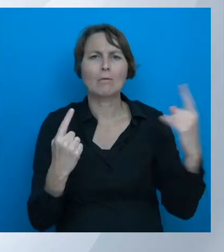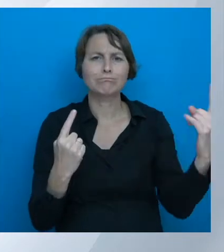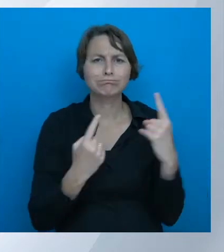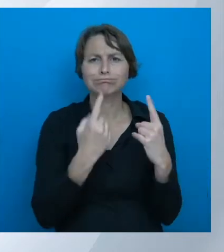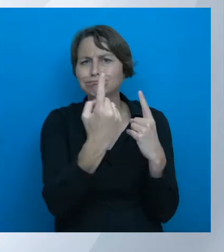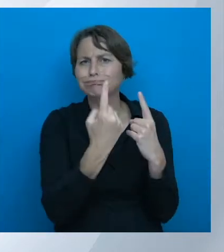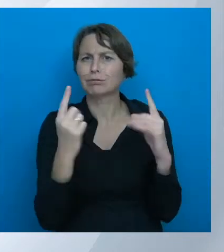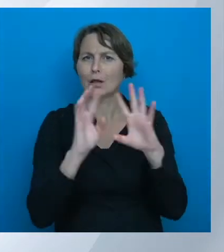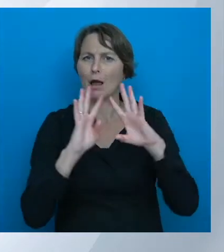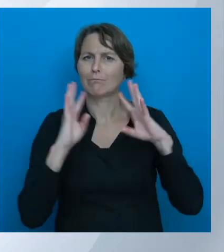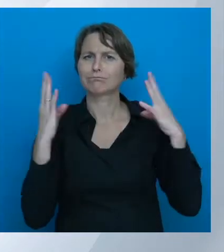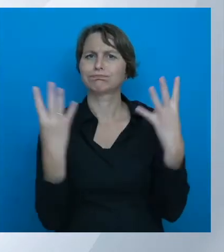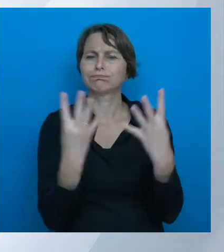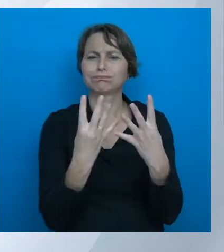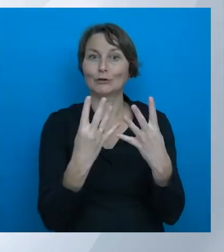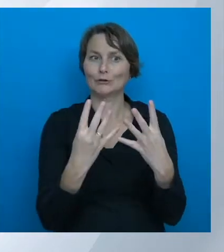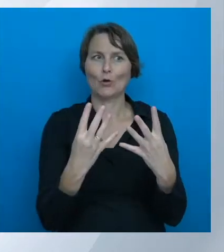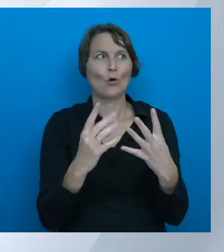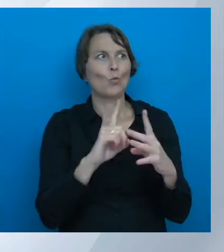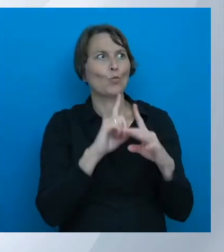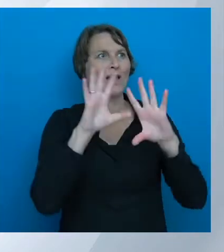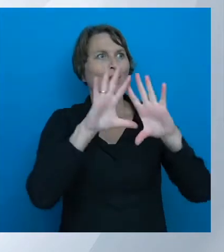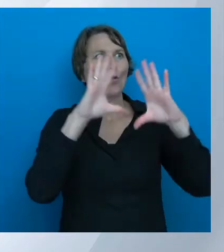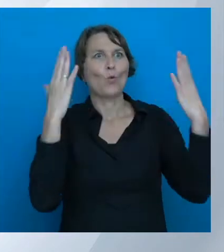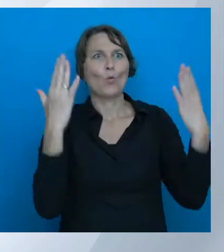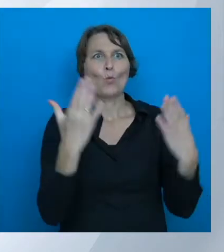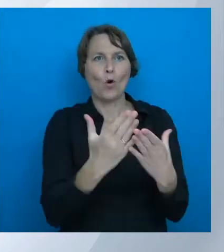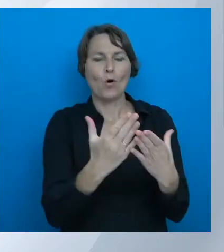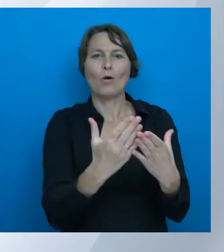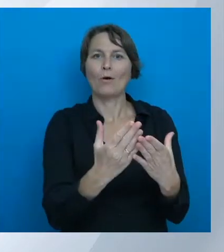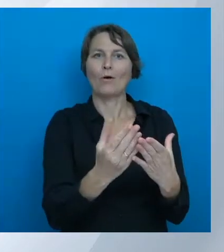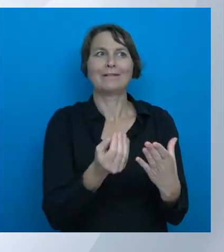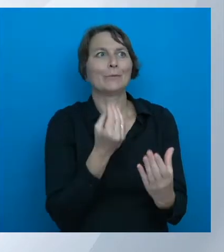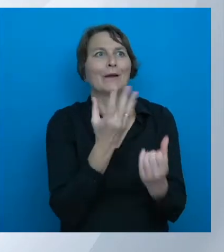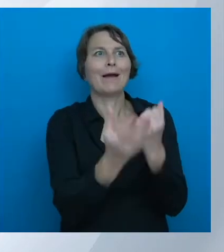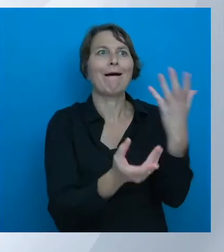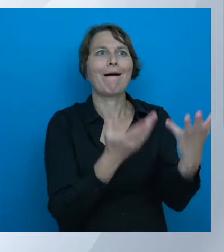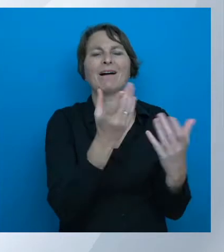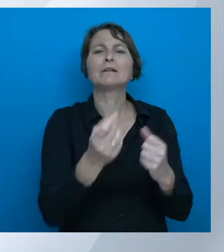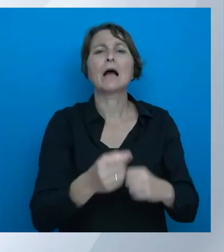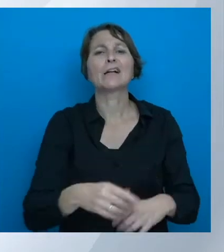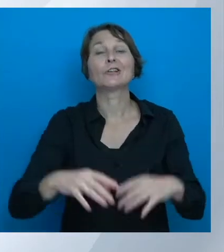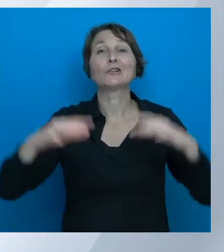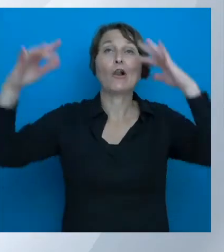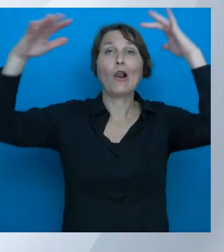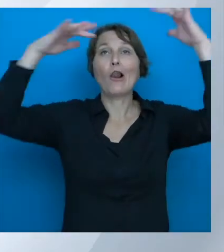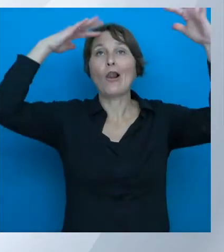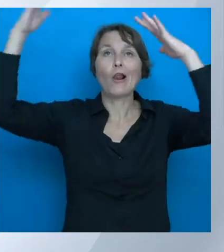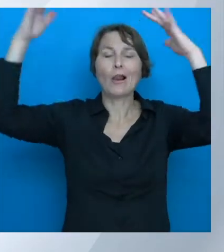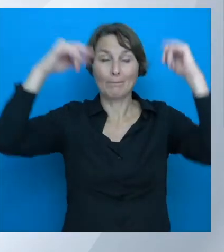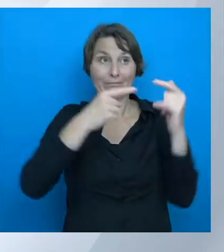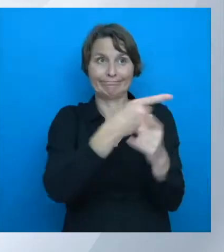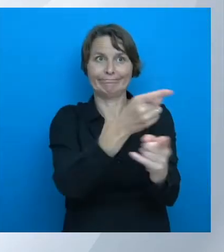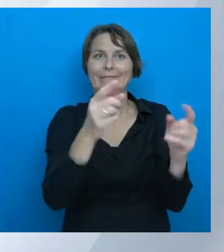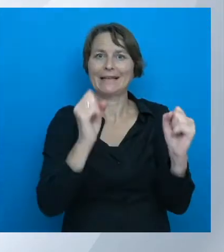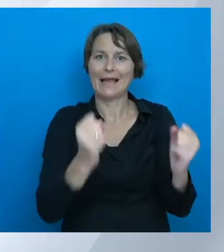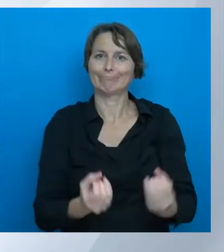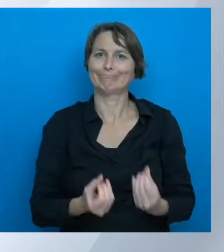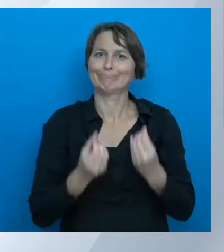customers, and not just some abstract tutorial thing that wasn't actually real world ready at the end of it.